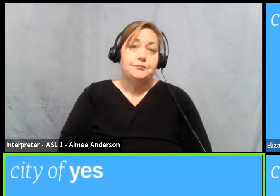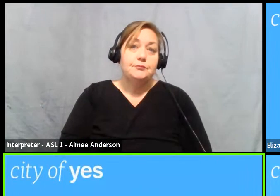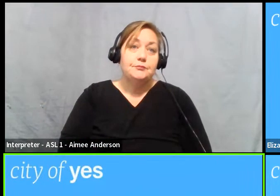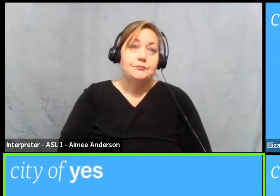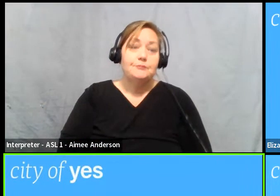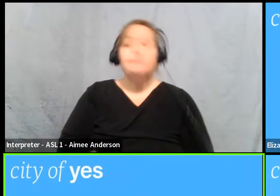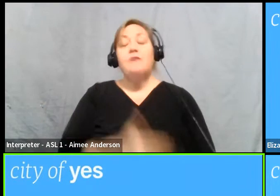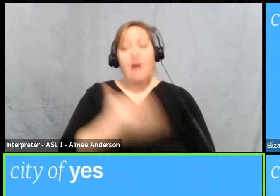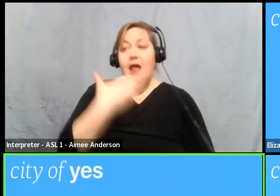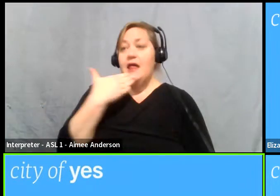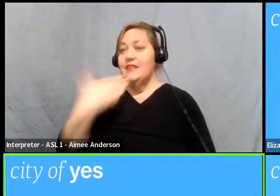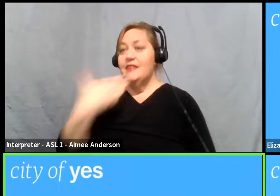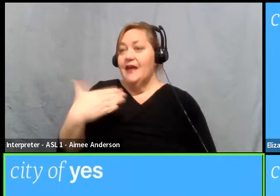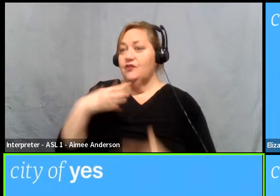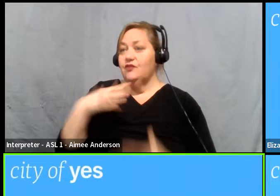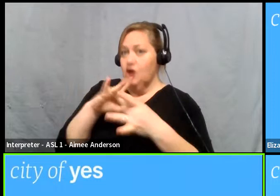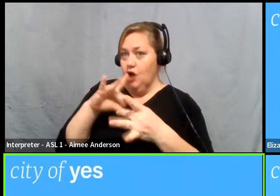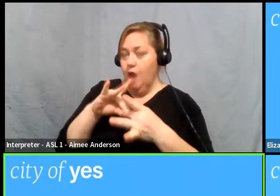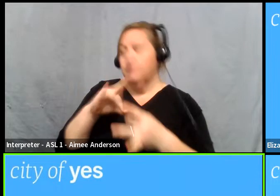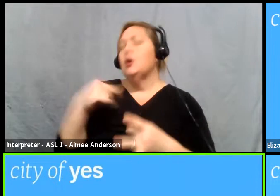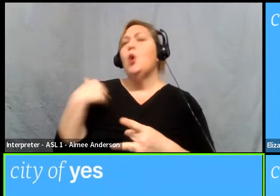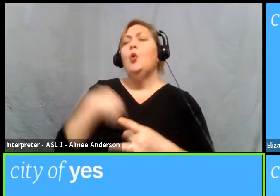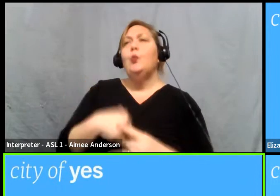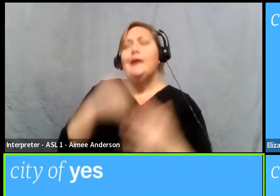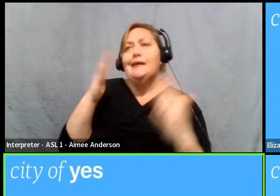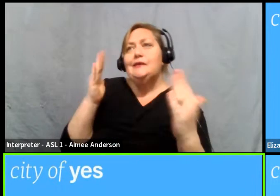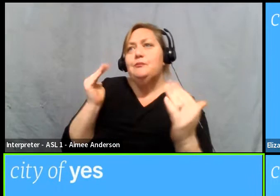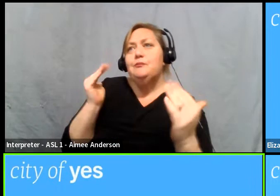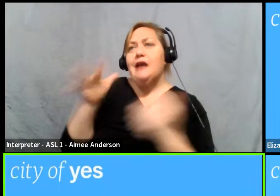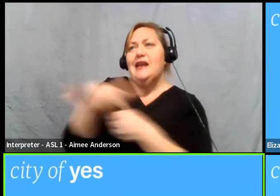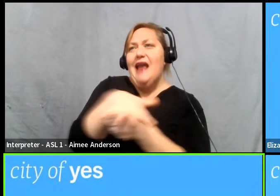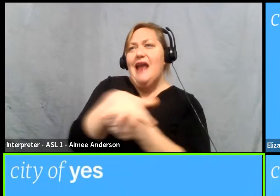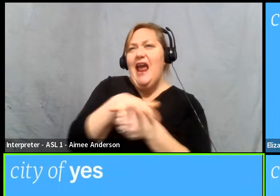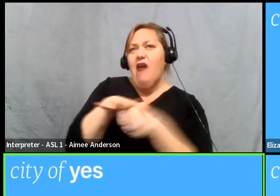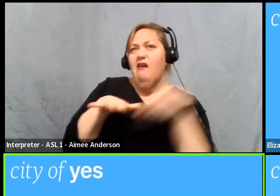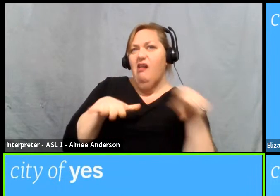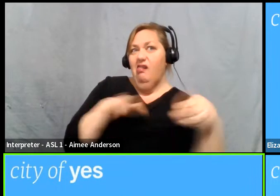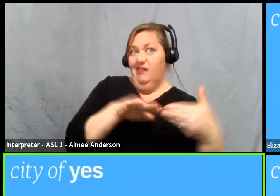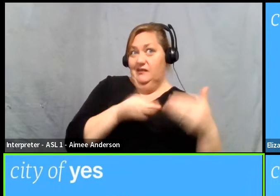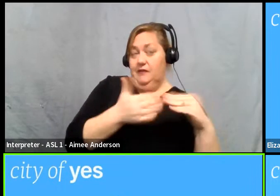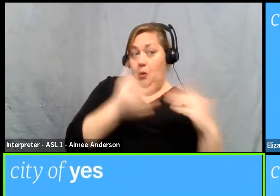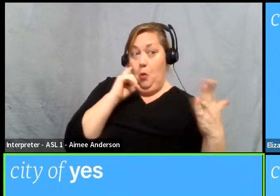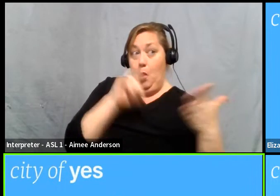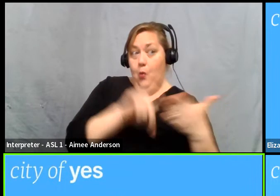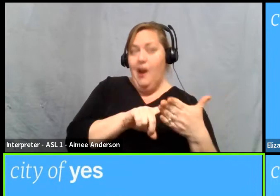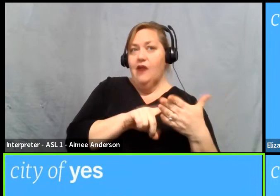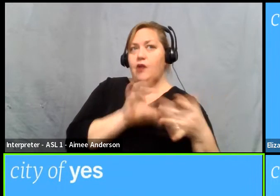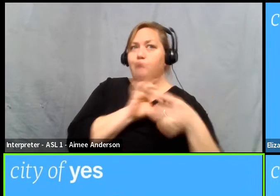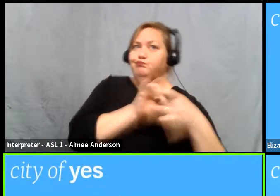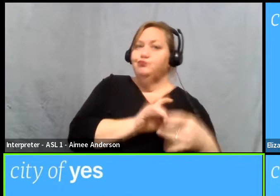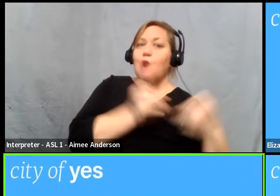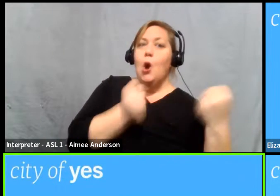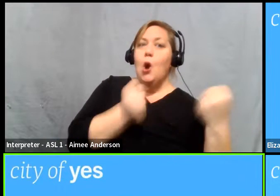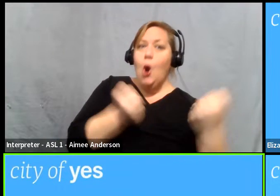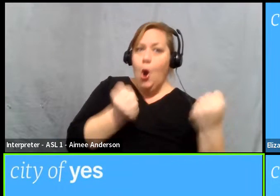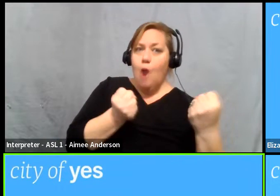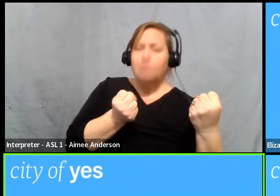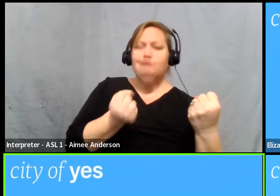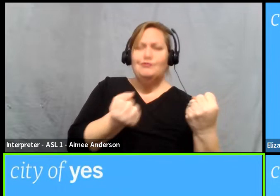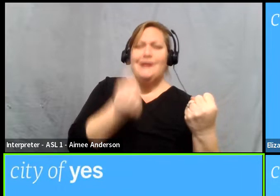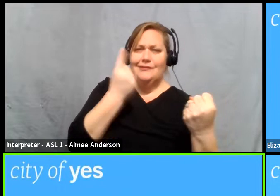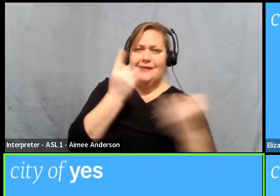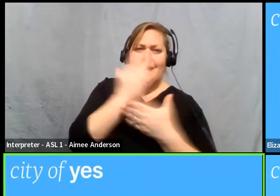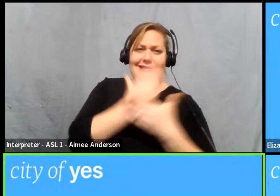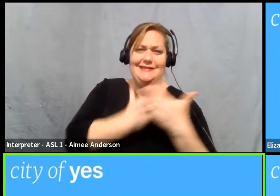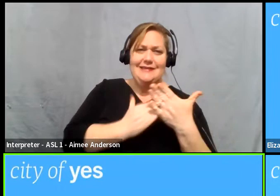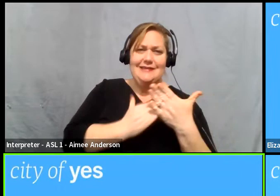Thanks for your comments. We expect that in areas of the city that we recognize are auto-oriented, we understand that some parts of, especially